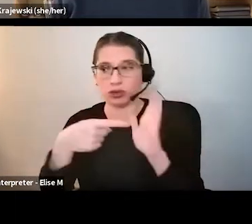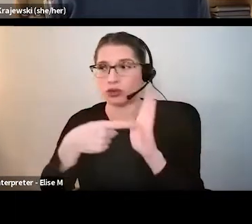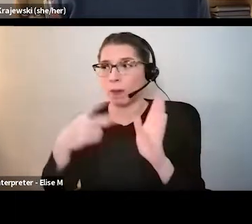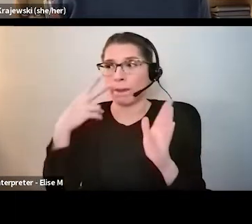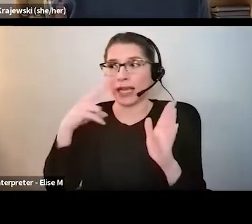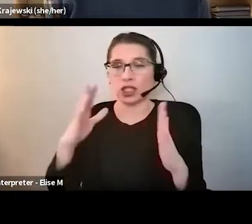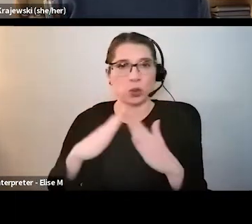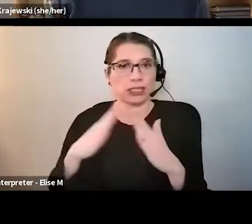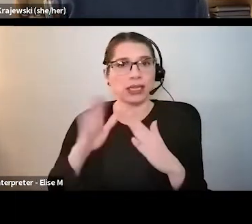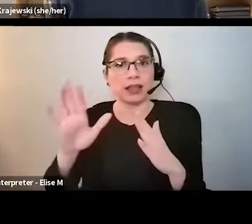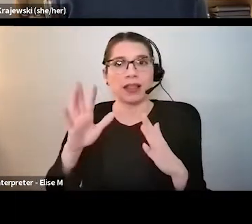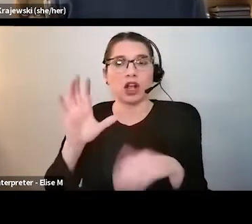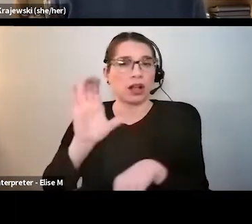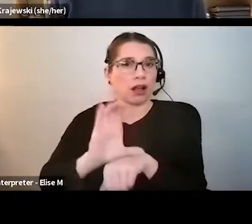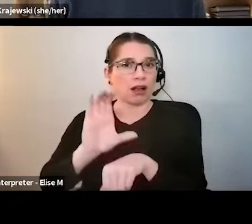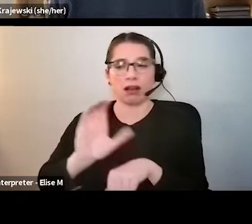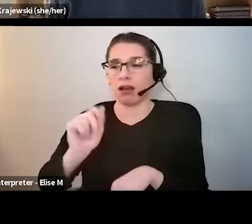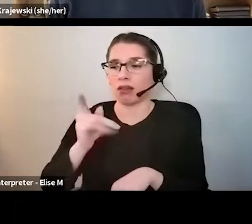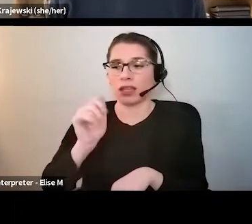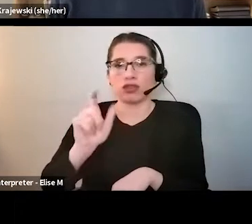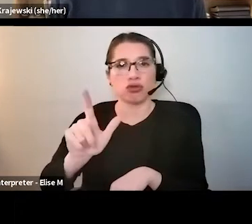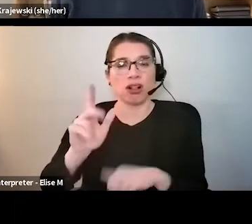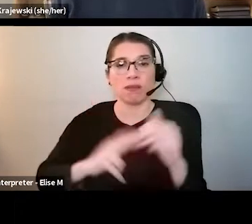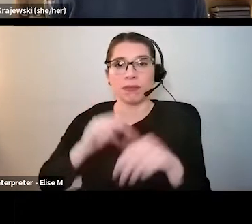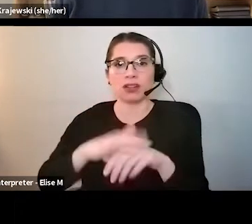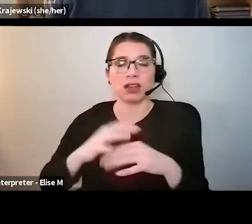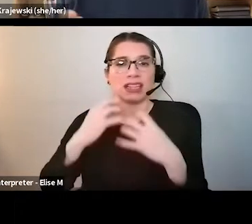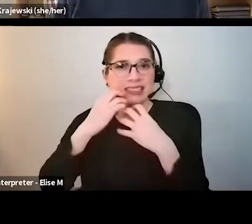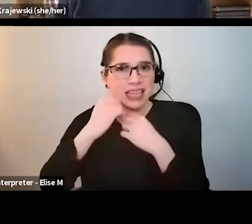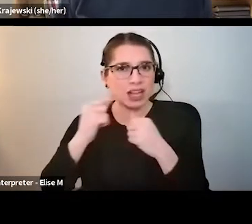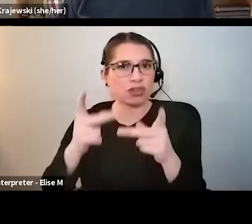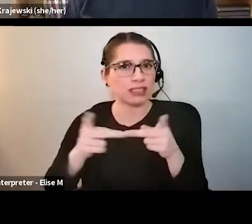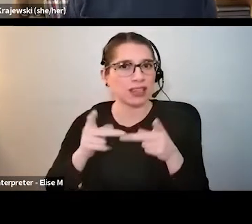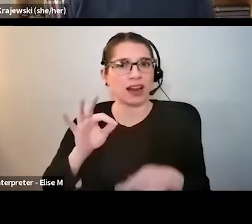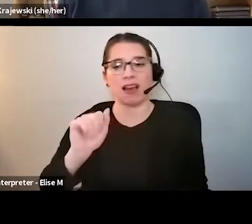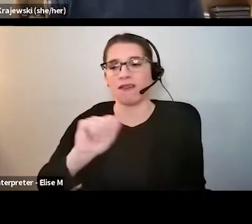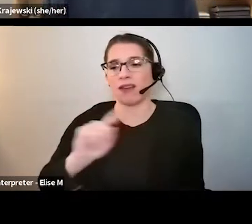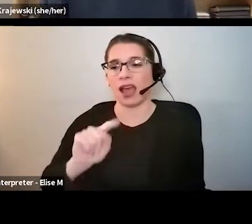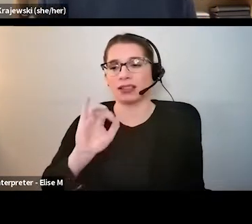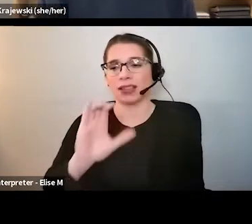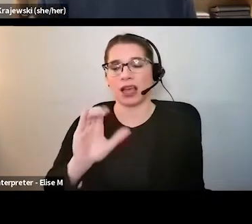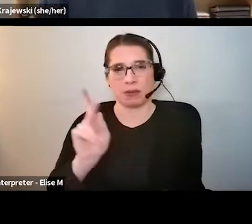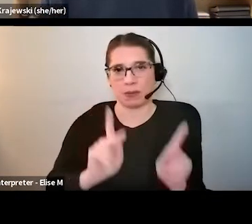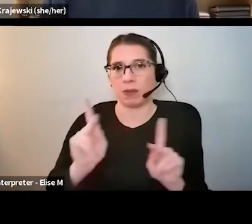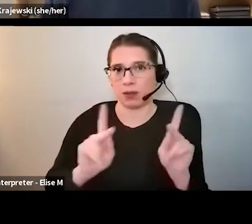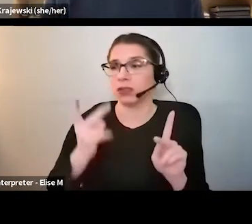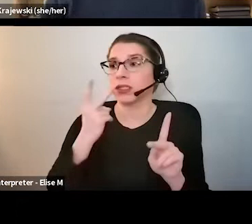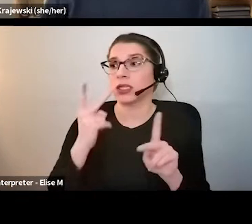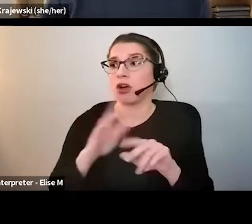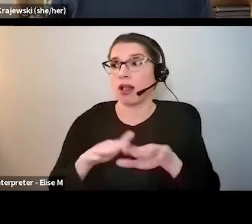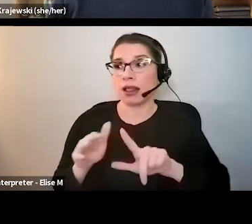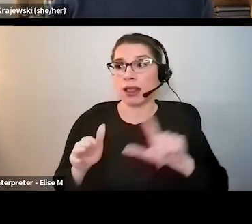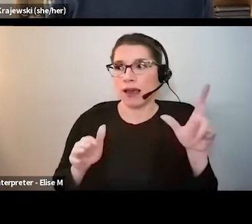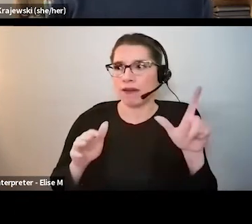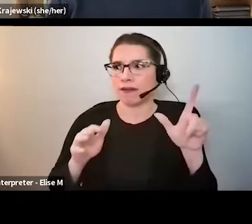top of the sacred site of the Aztec peoples. The image you see on your left shows ornately